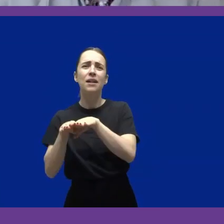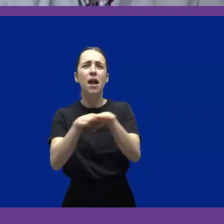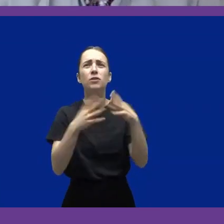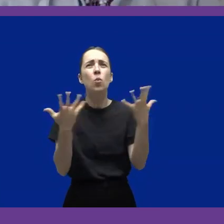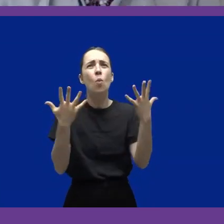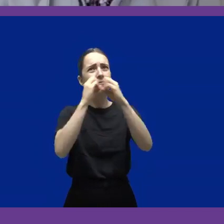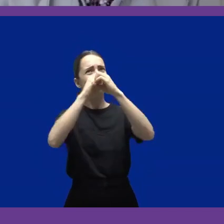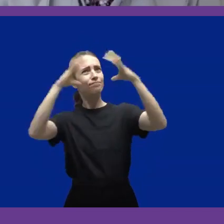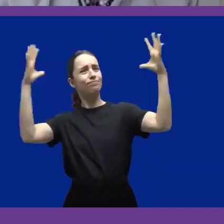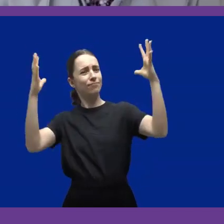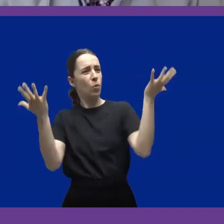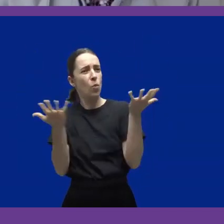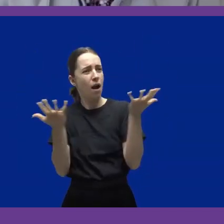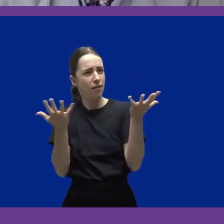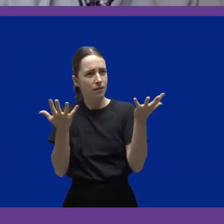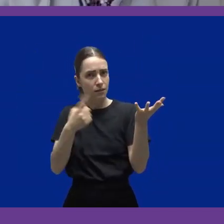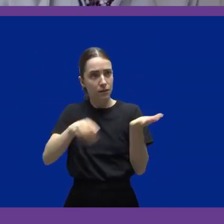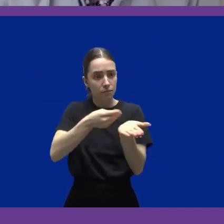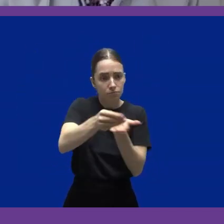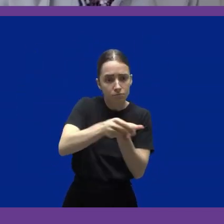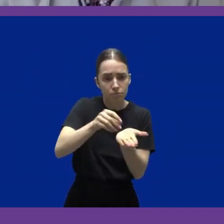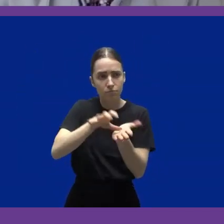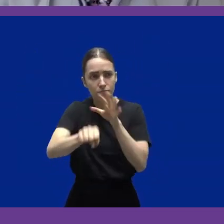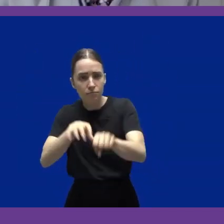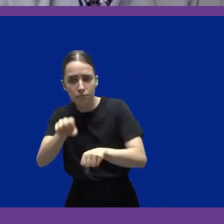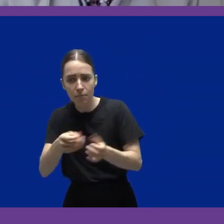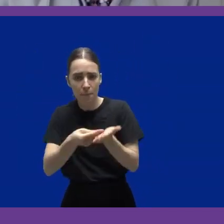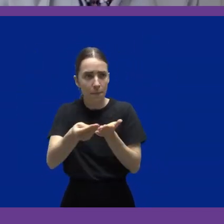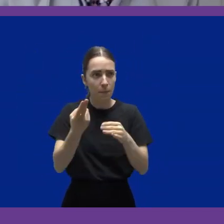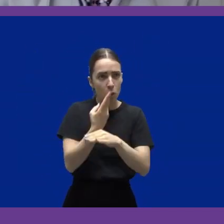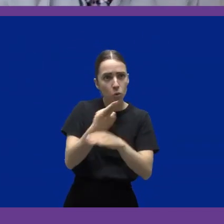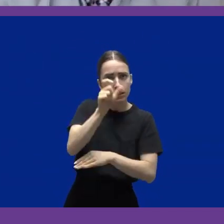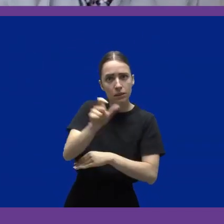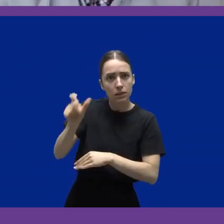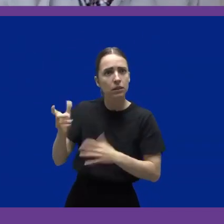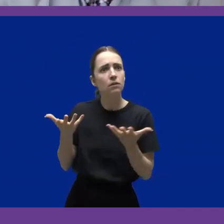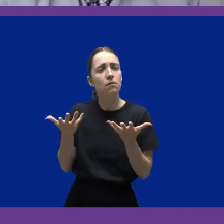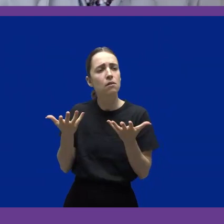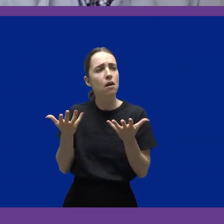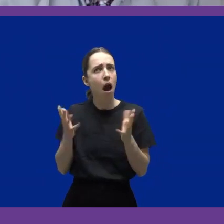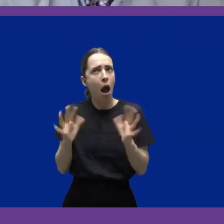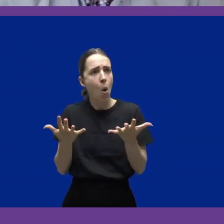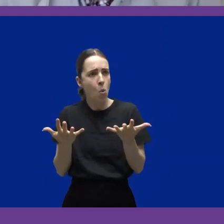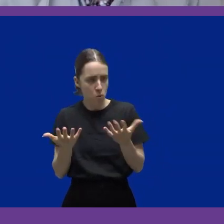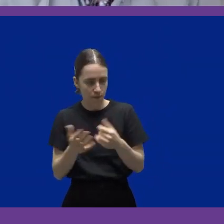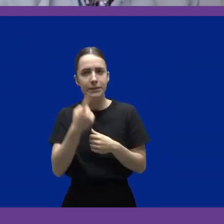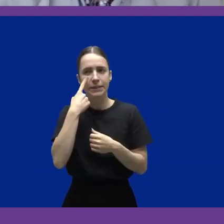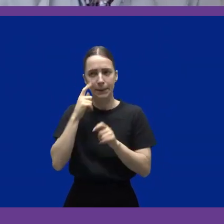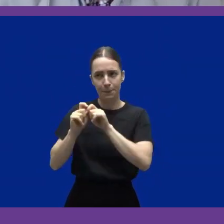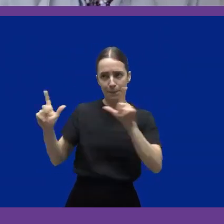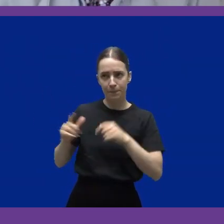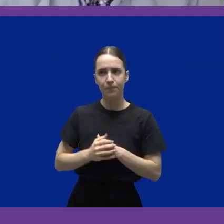So let's have a look at the European Accessibility Act and its challenges. Next slide. The